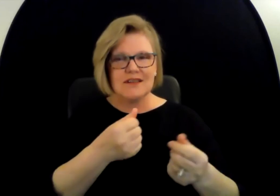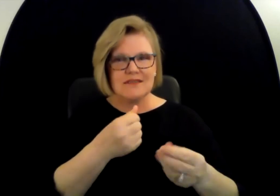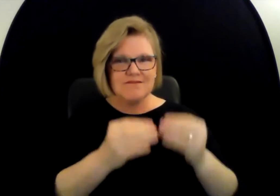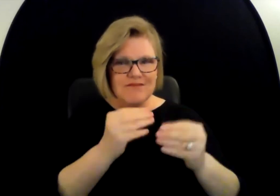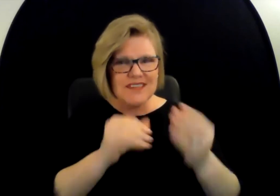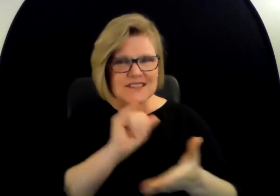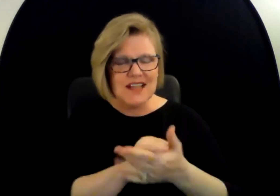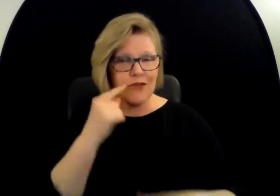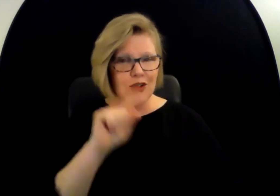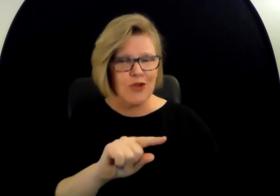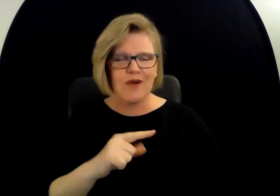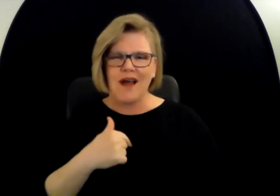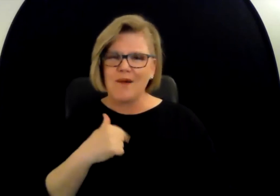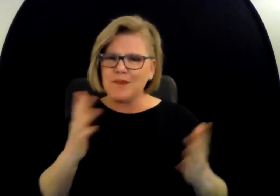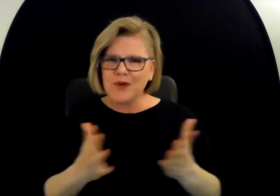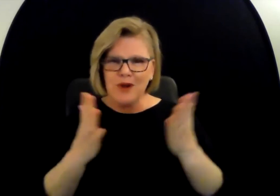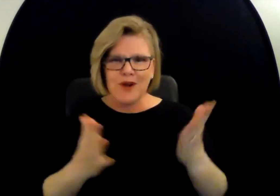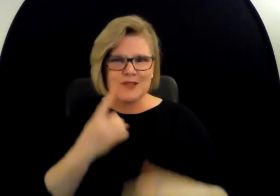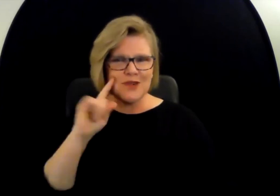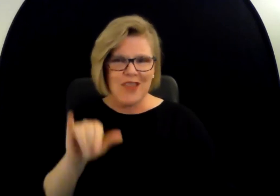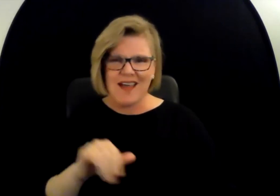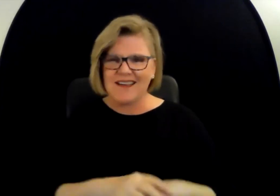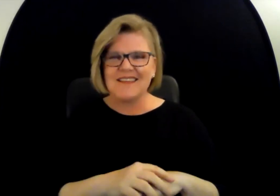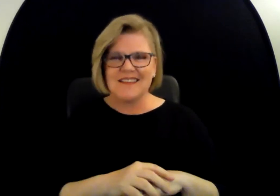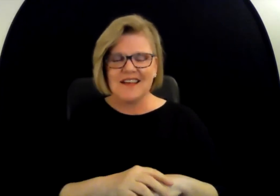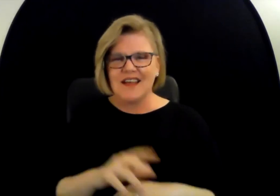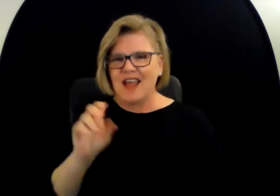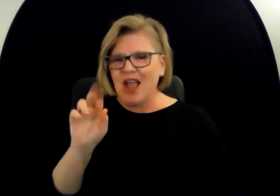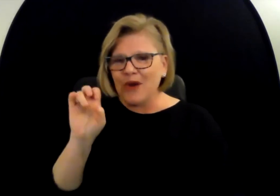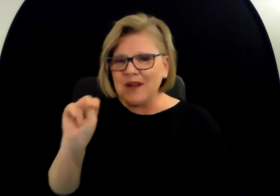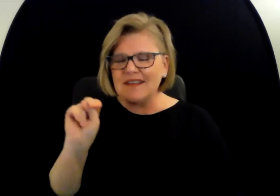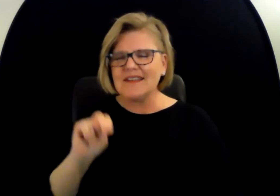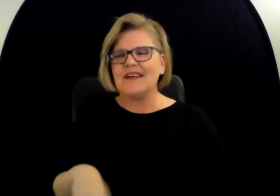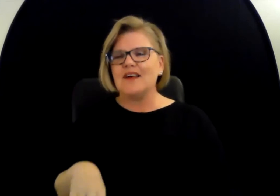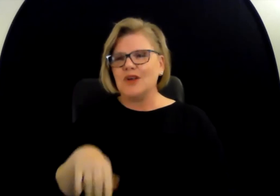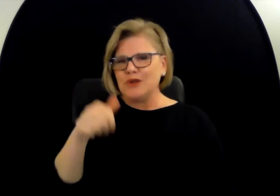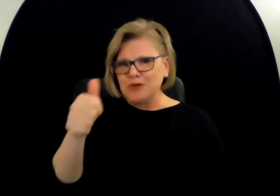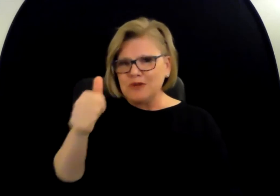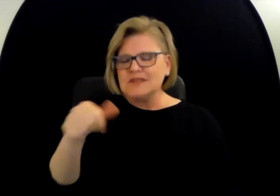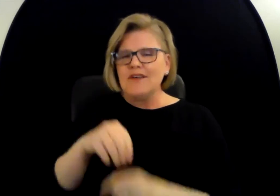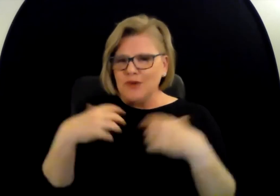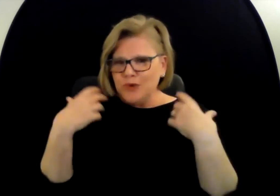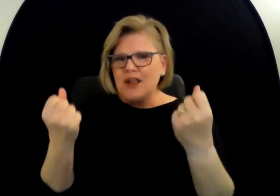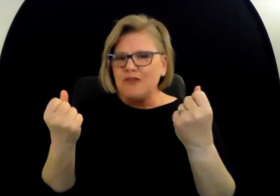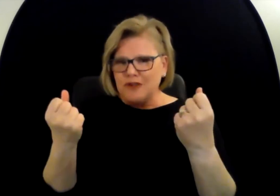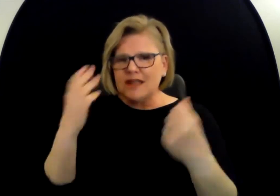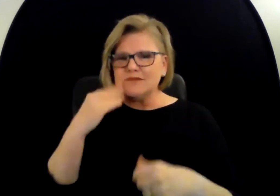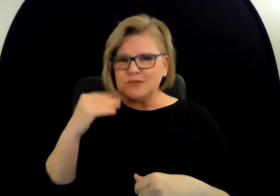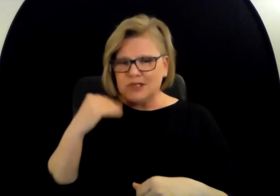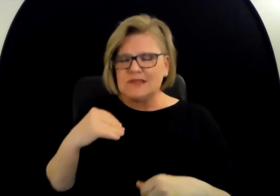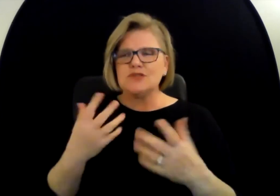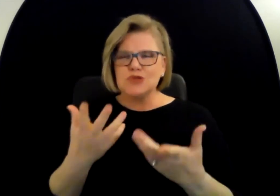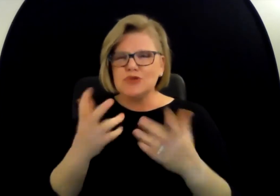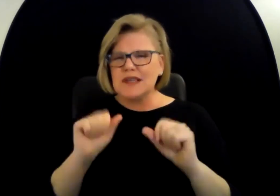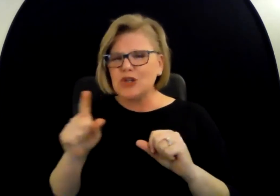guys do over at KHRC. Erin, as someone in recovery, can you talk a little